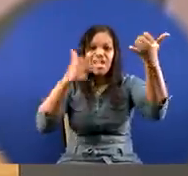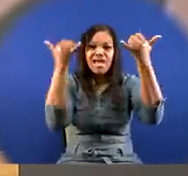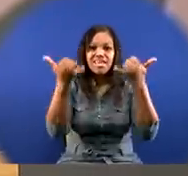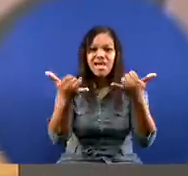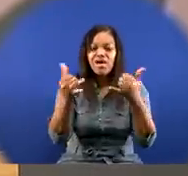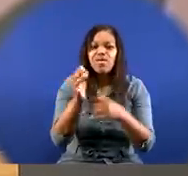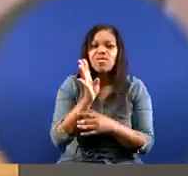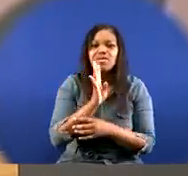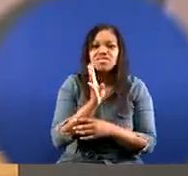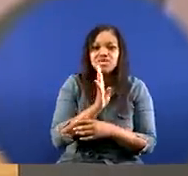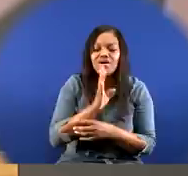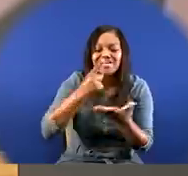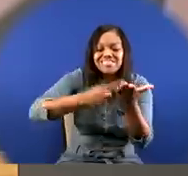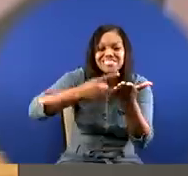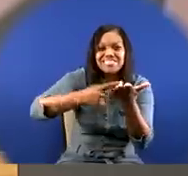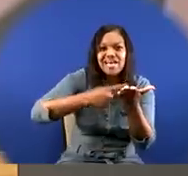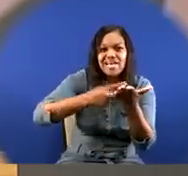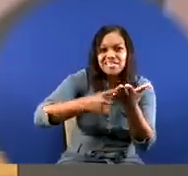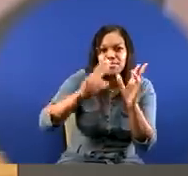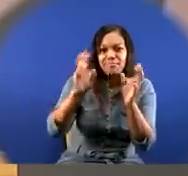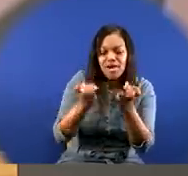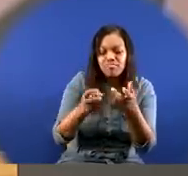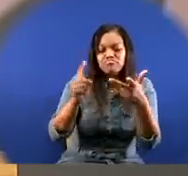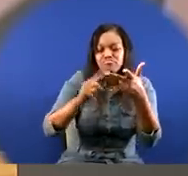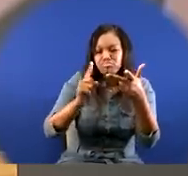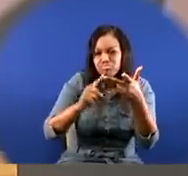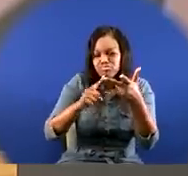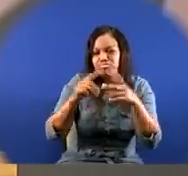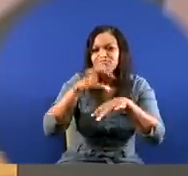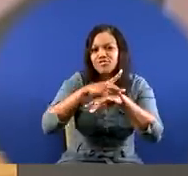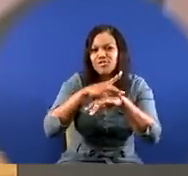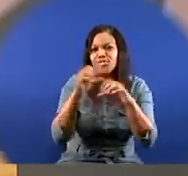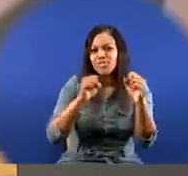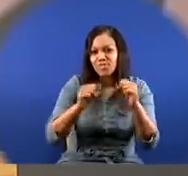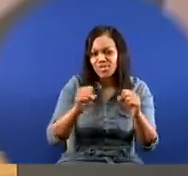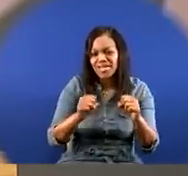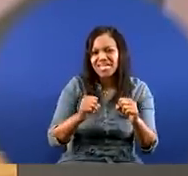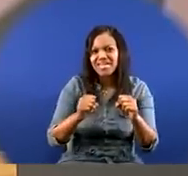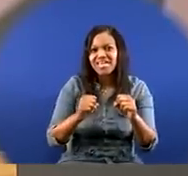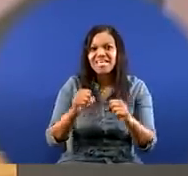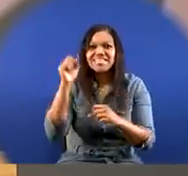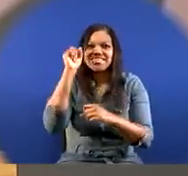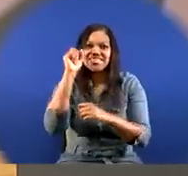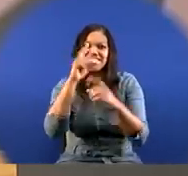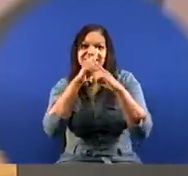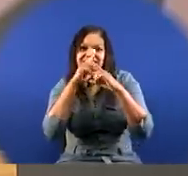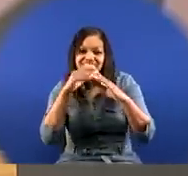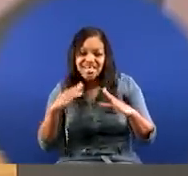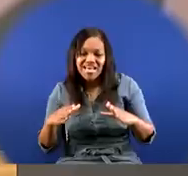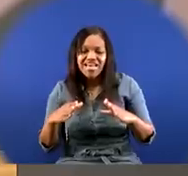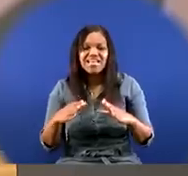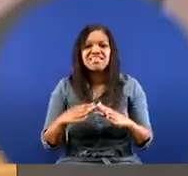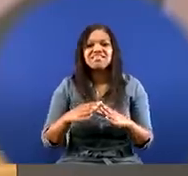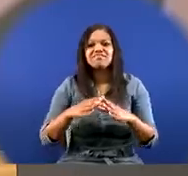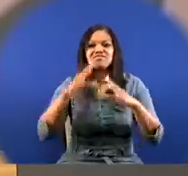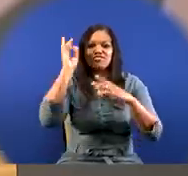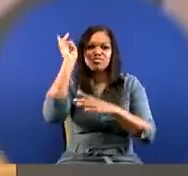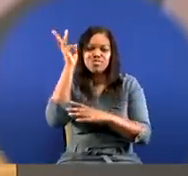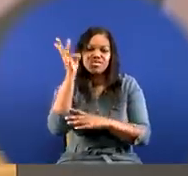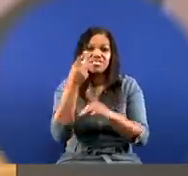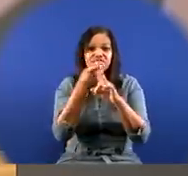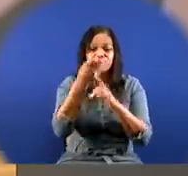now from the earthquake, these silent witnesses of